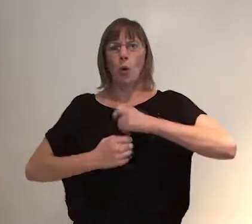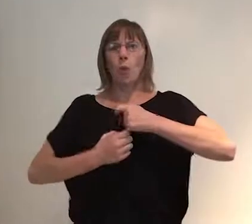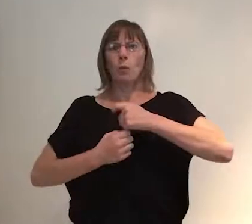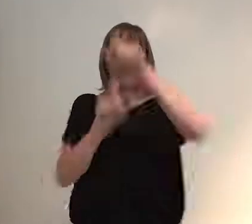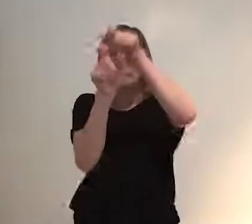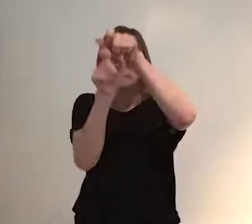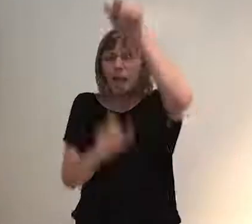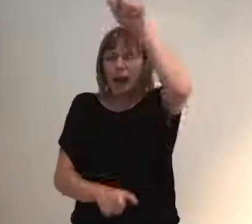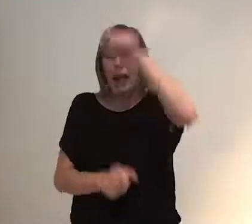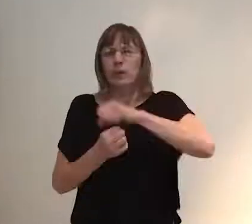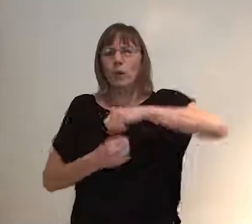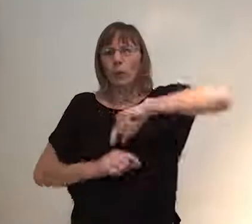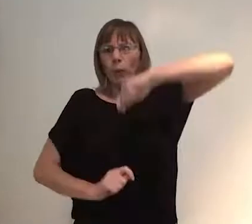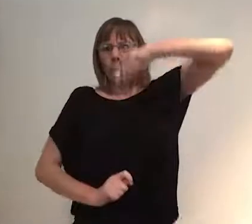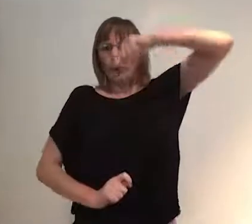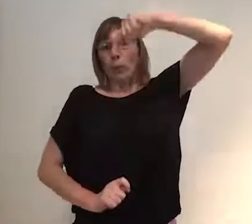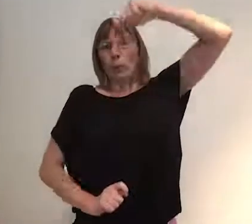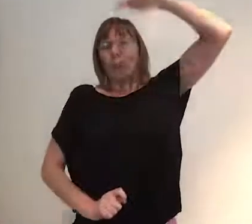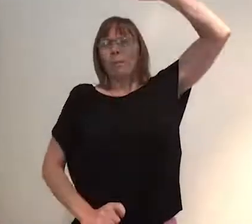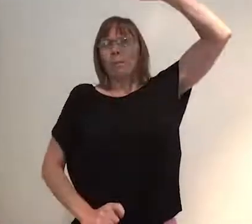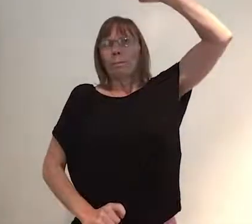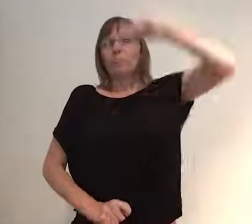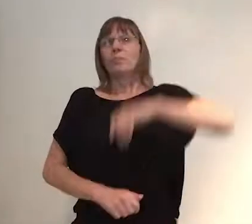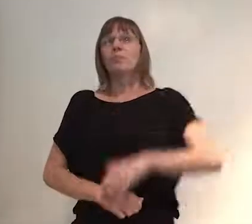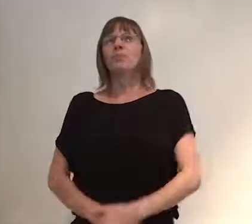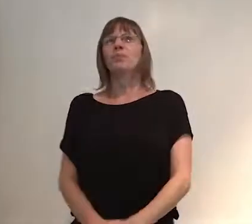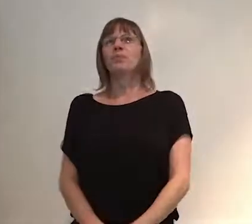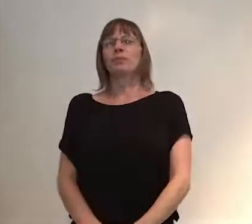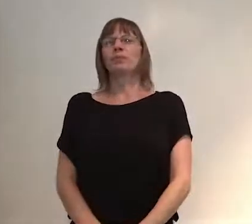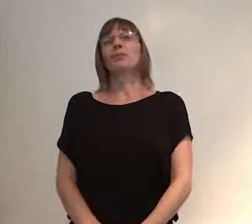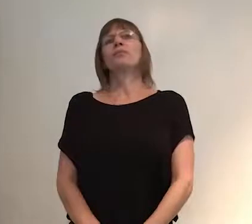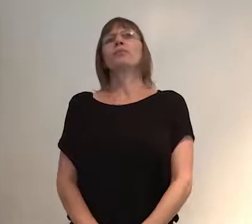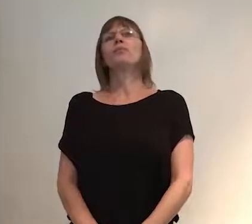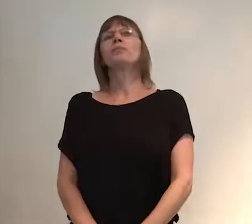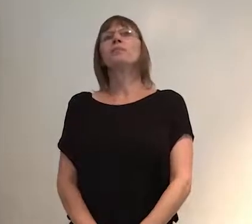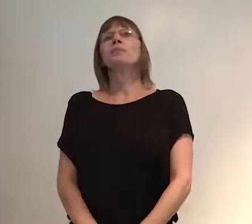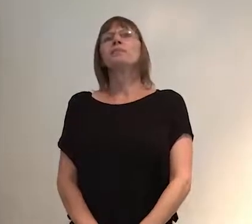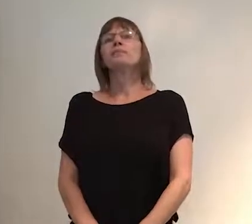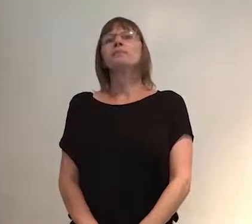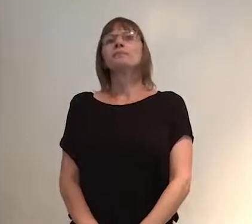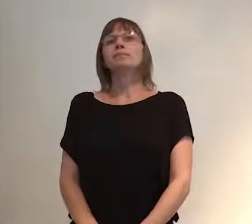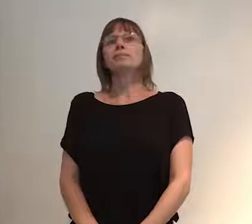lengthening through the spine in child's pose.